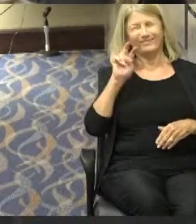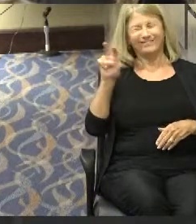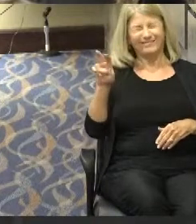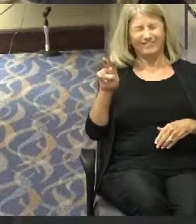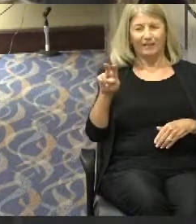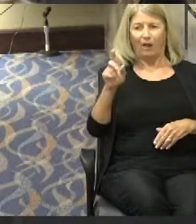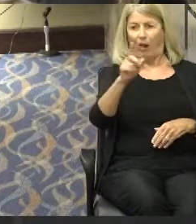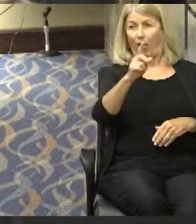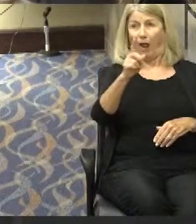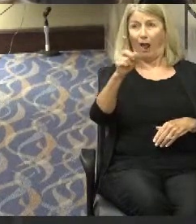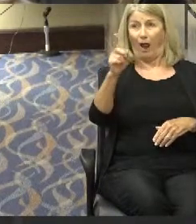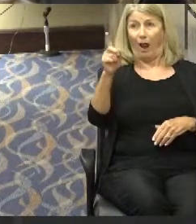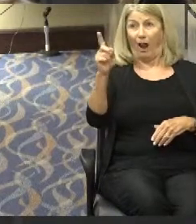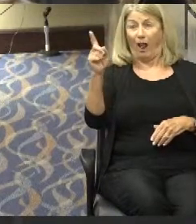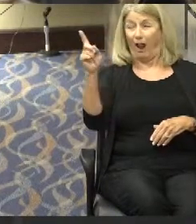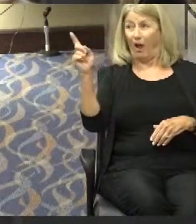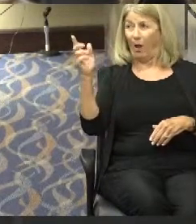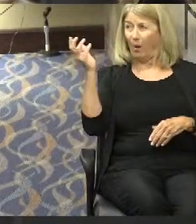Ladies and gentlemen,